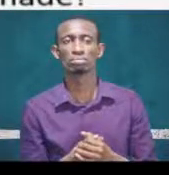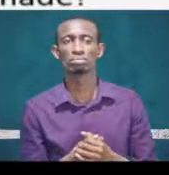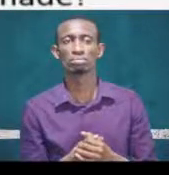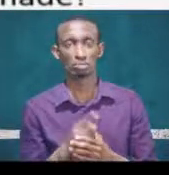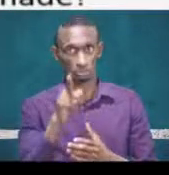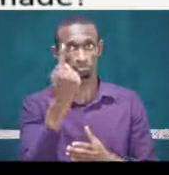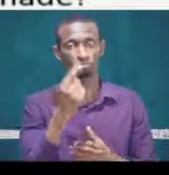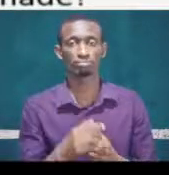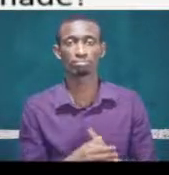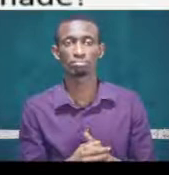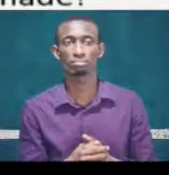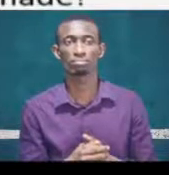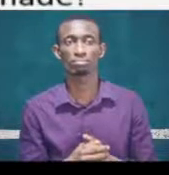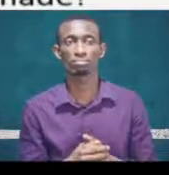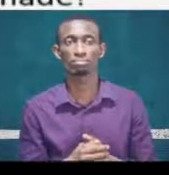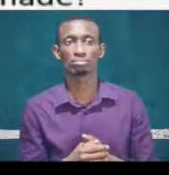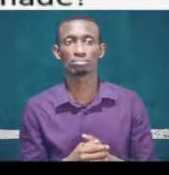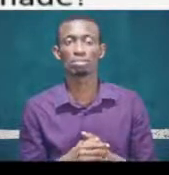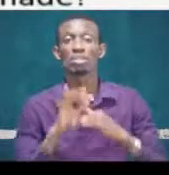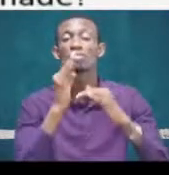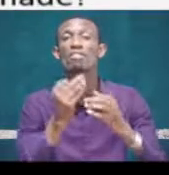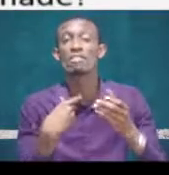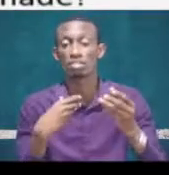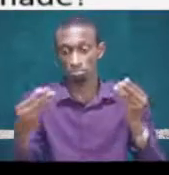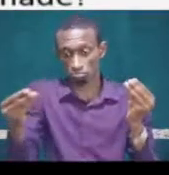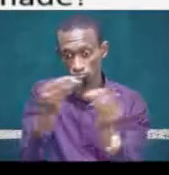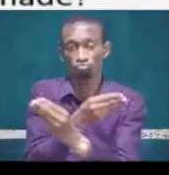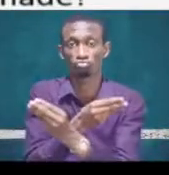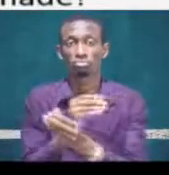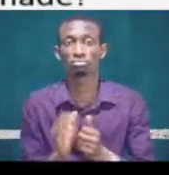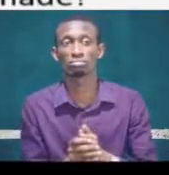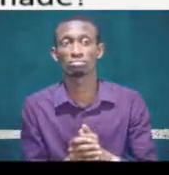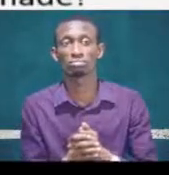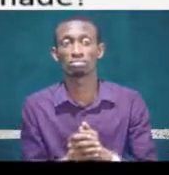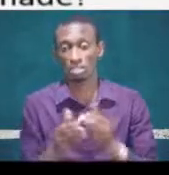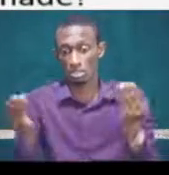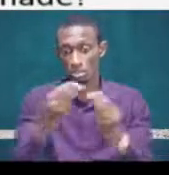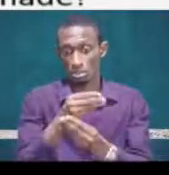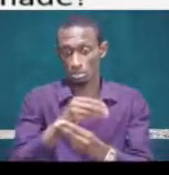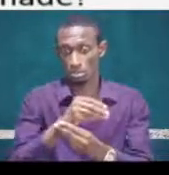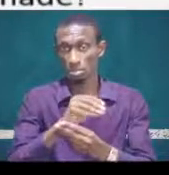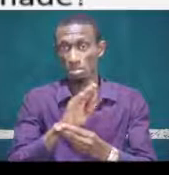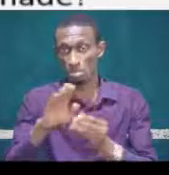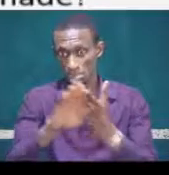That's one. But what if we make a replacement with another base?